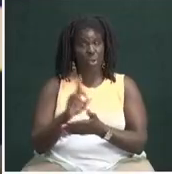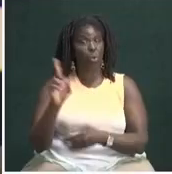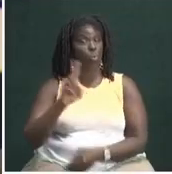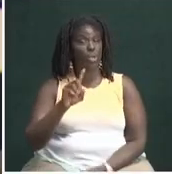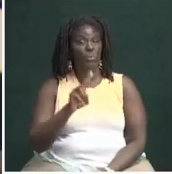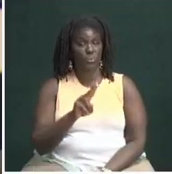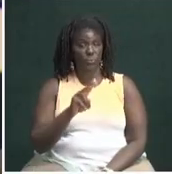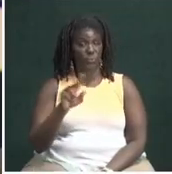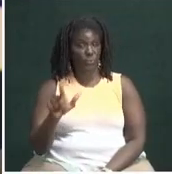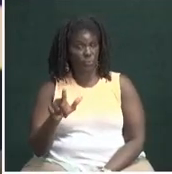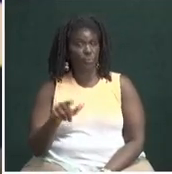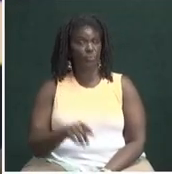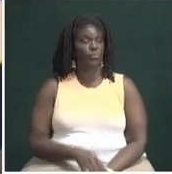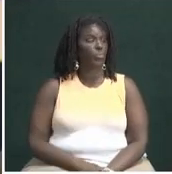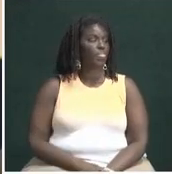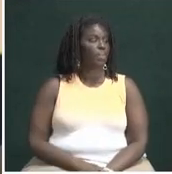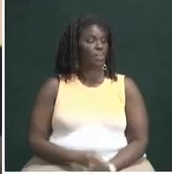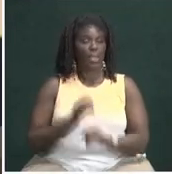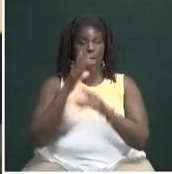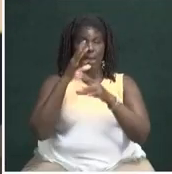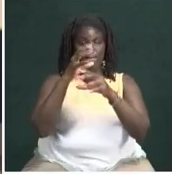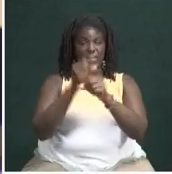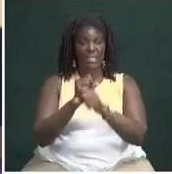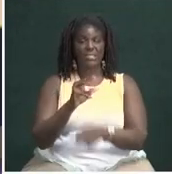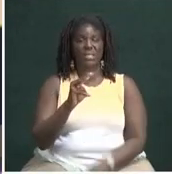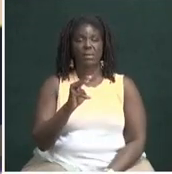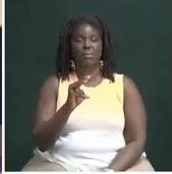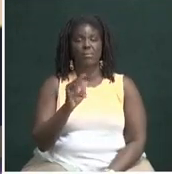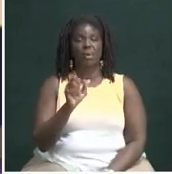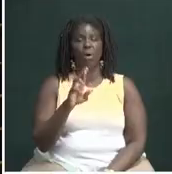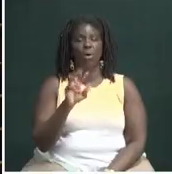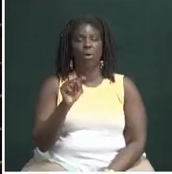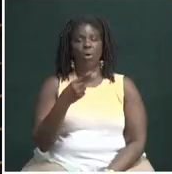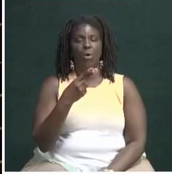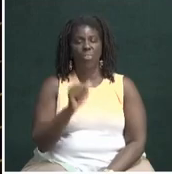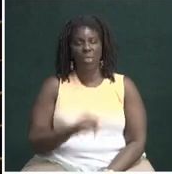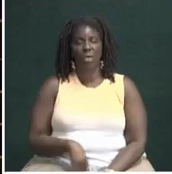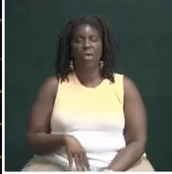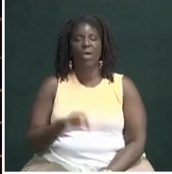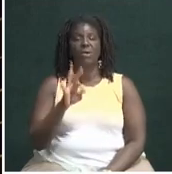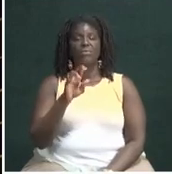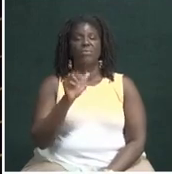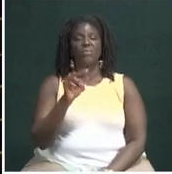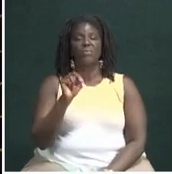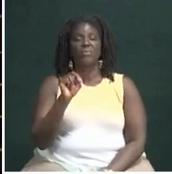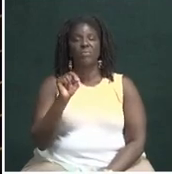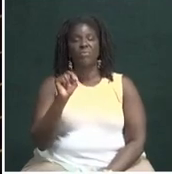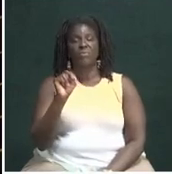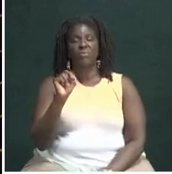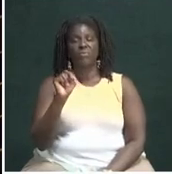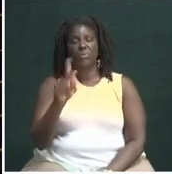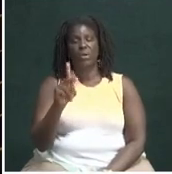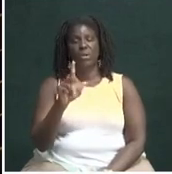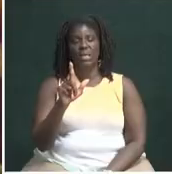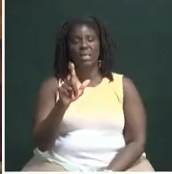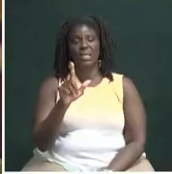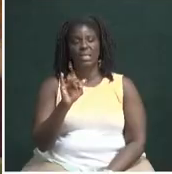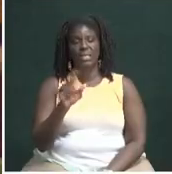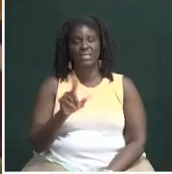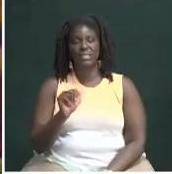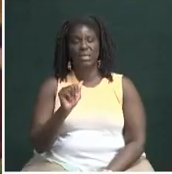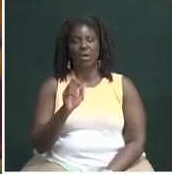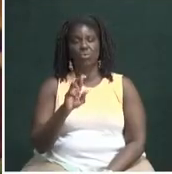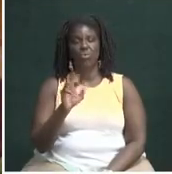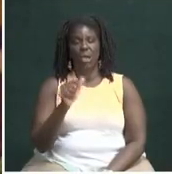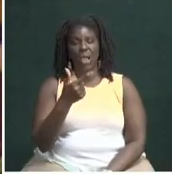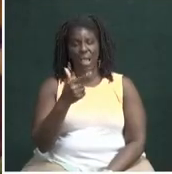University of La Verne. Amazing, Martha Daniel. Frank Lizarraga, Frank, graduate from the